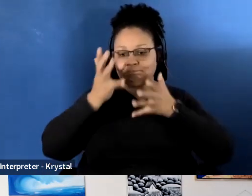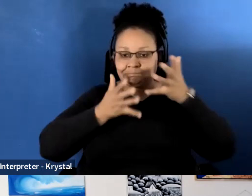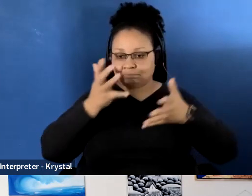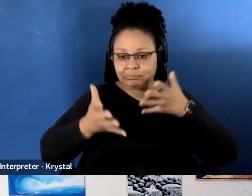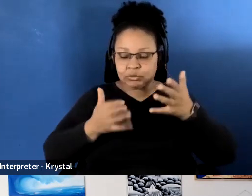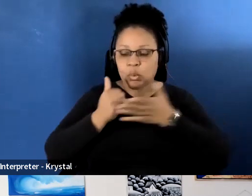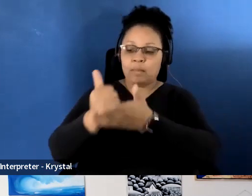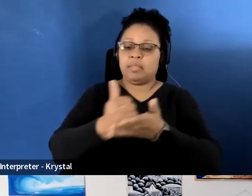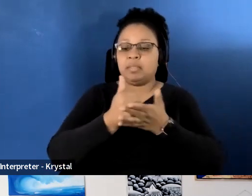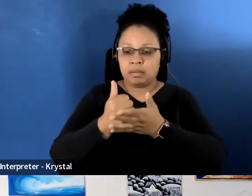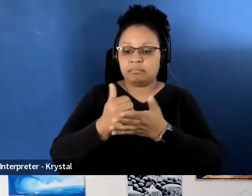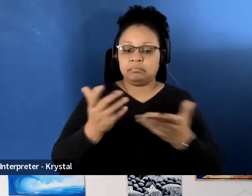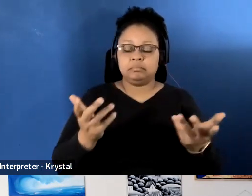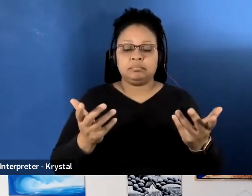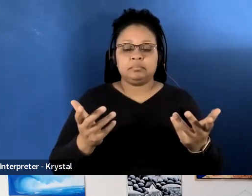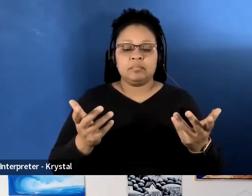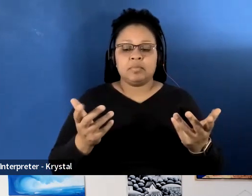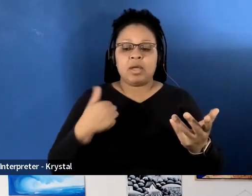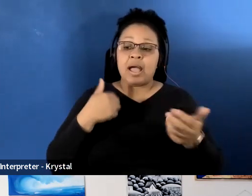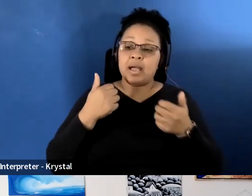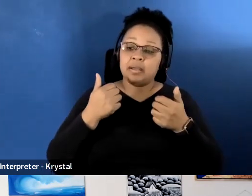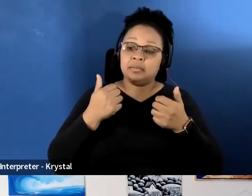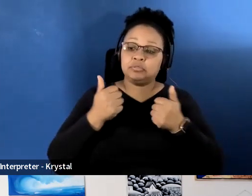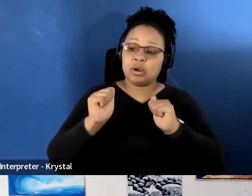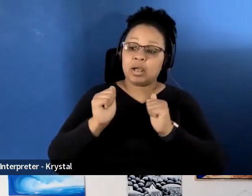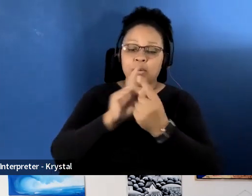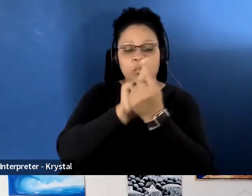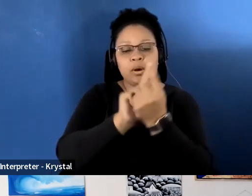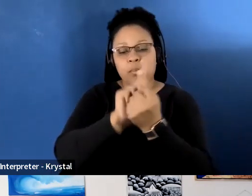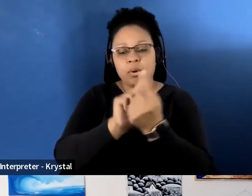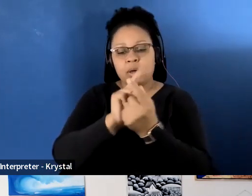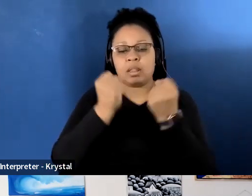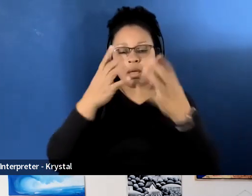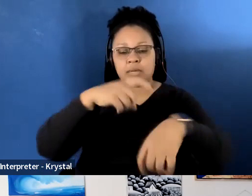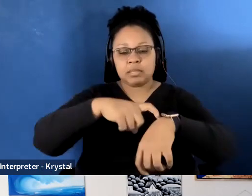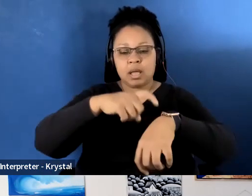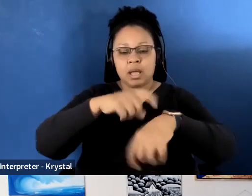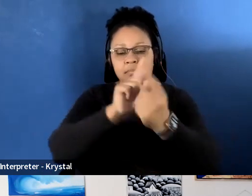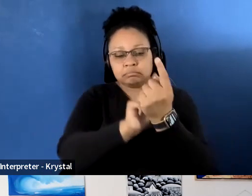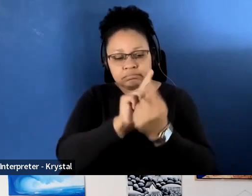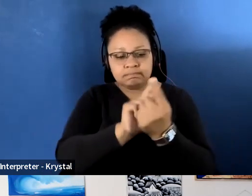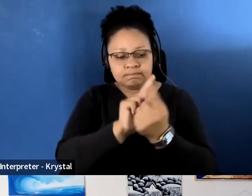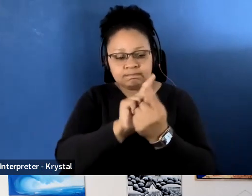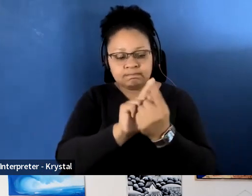themselves. And so I do spend a lot of time one-on-one talking with the people that I work with.